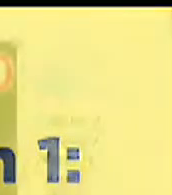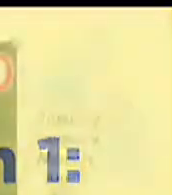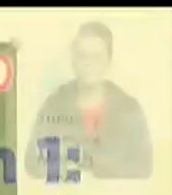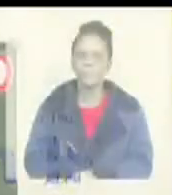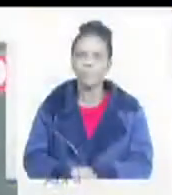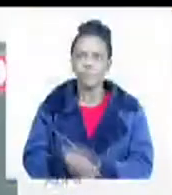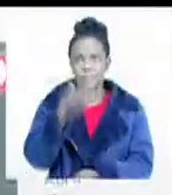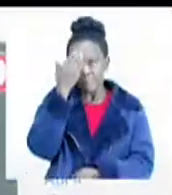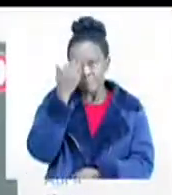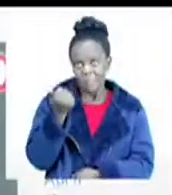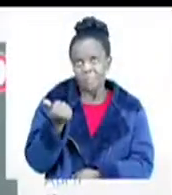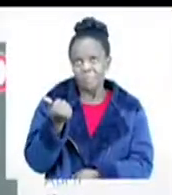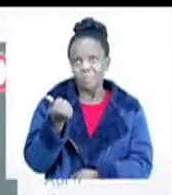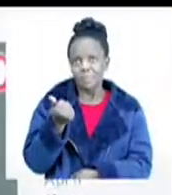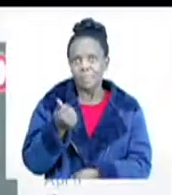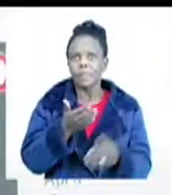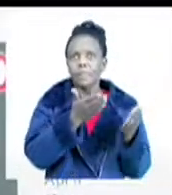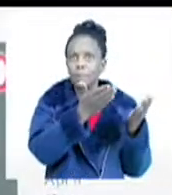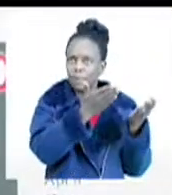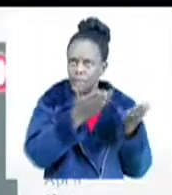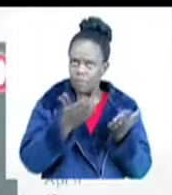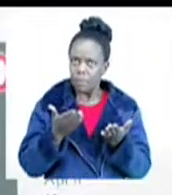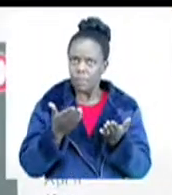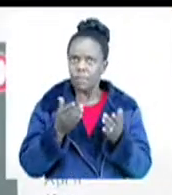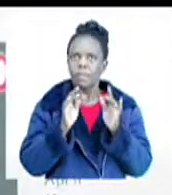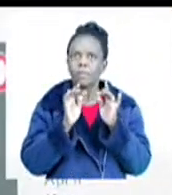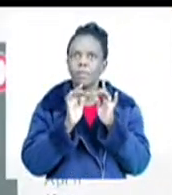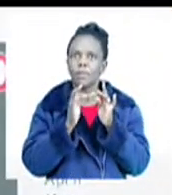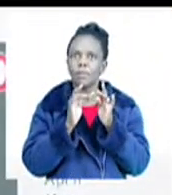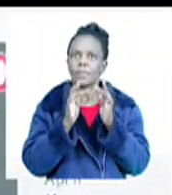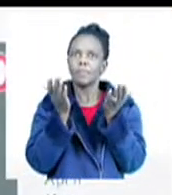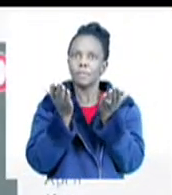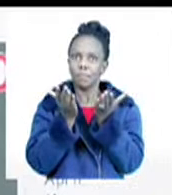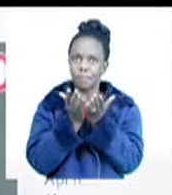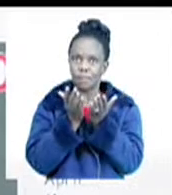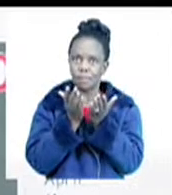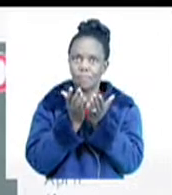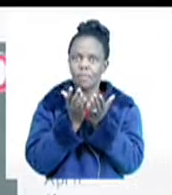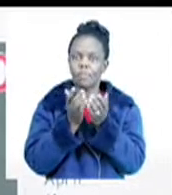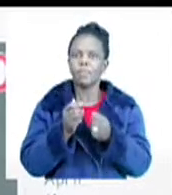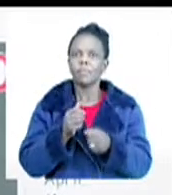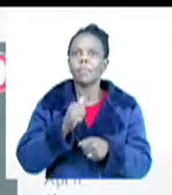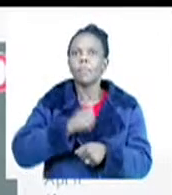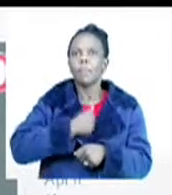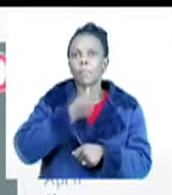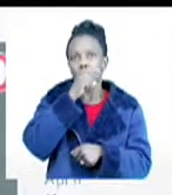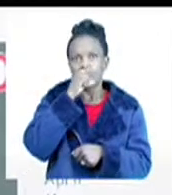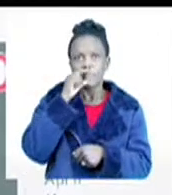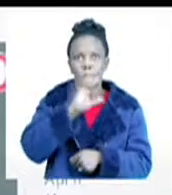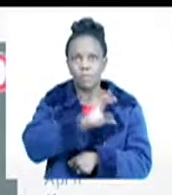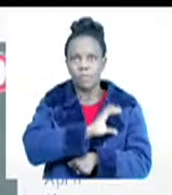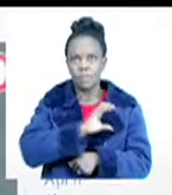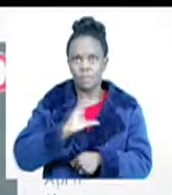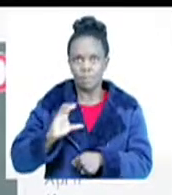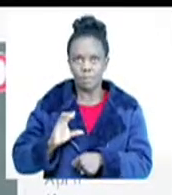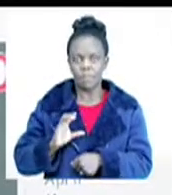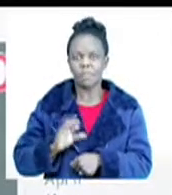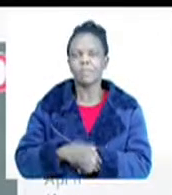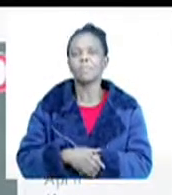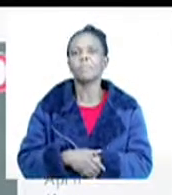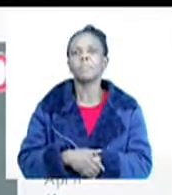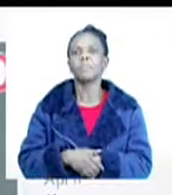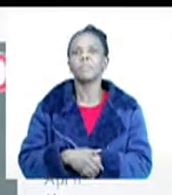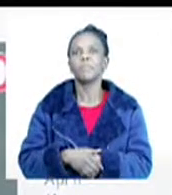Hello and welcome to MyZone Online School. My name is Teacher Mutsa, and thank you so much for joining us